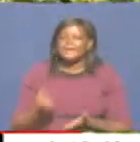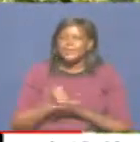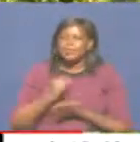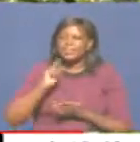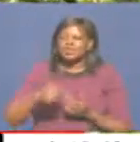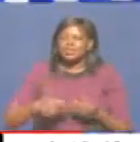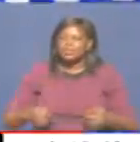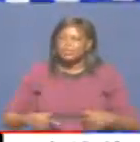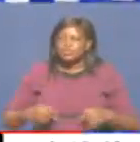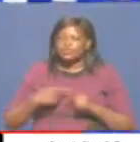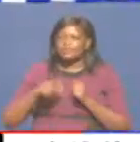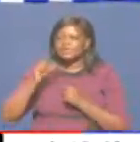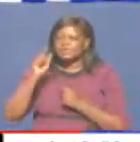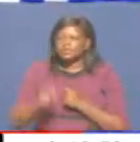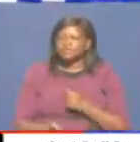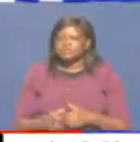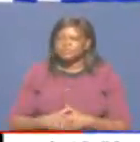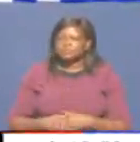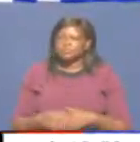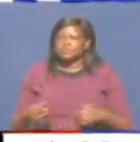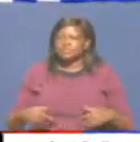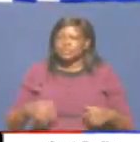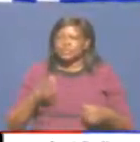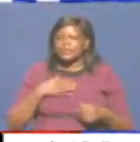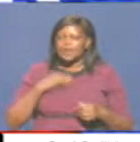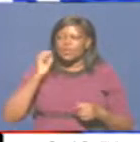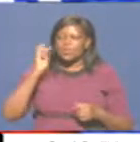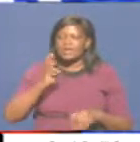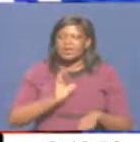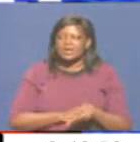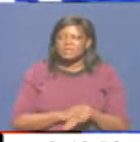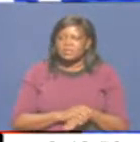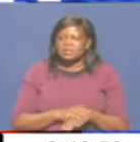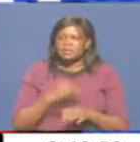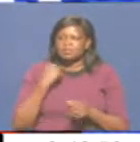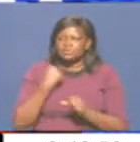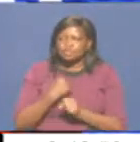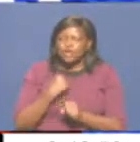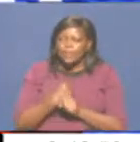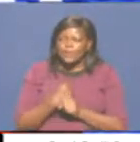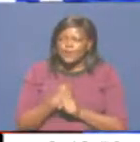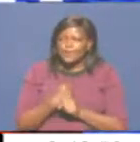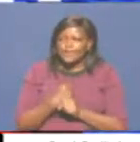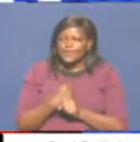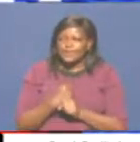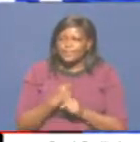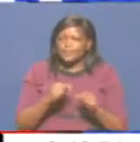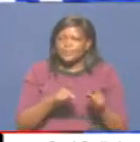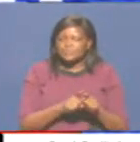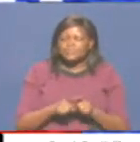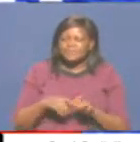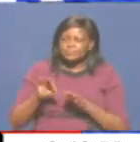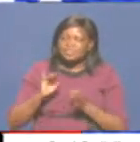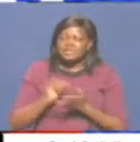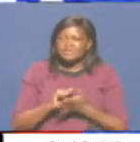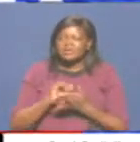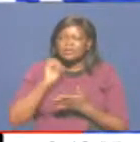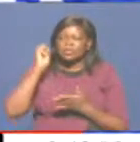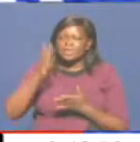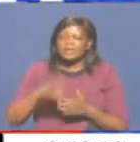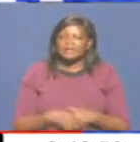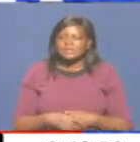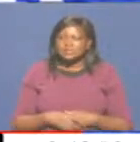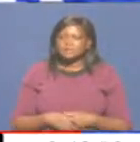from the region. Vijana wetu watapata kasi na ametueleza kwamba wataweza